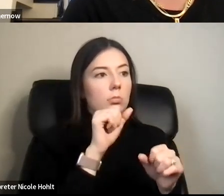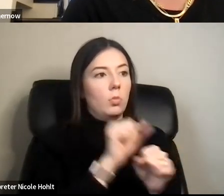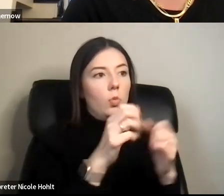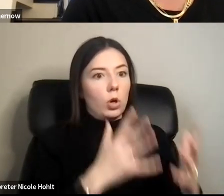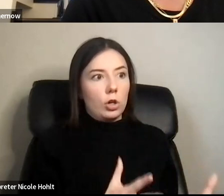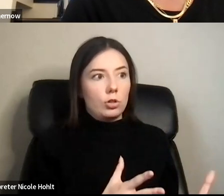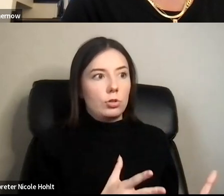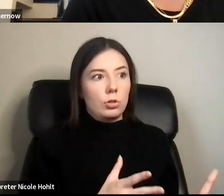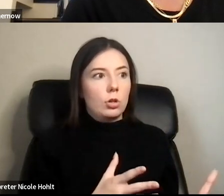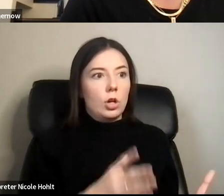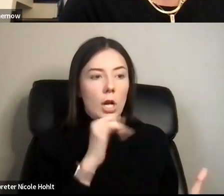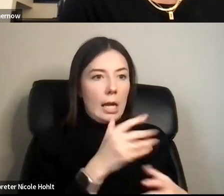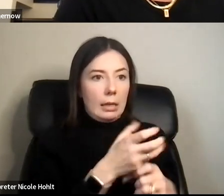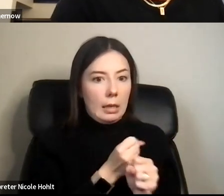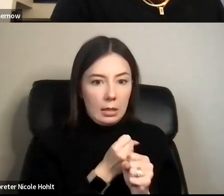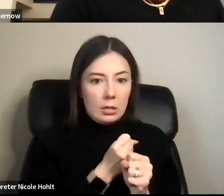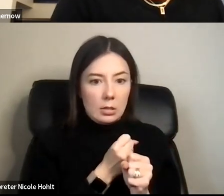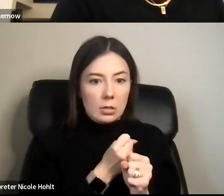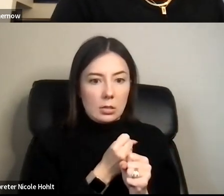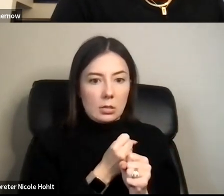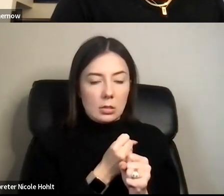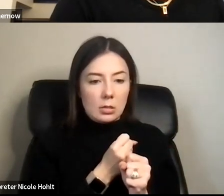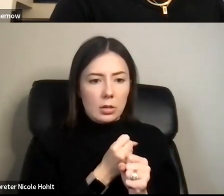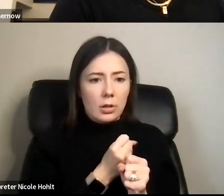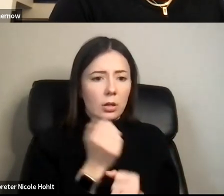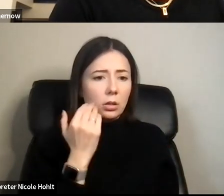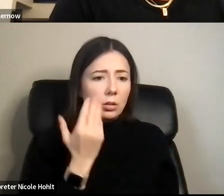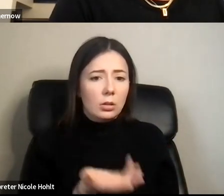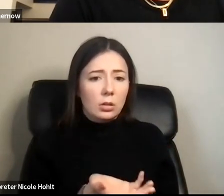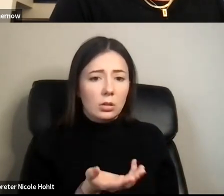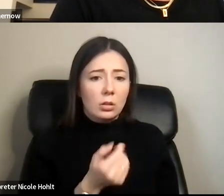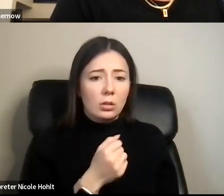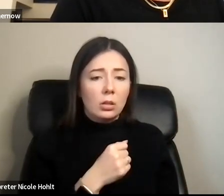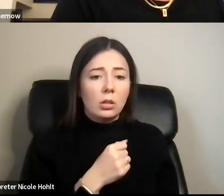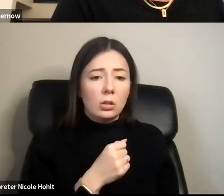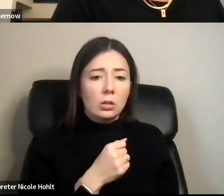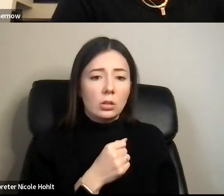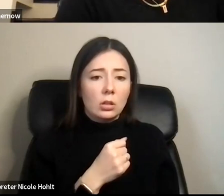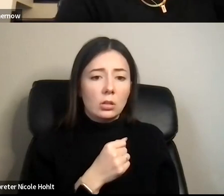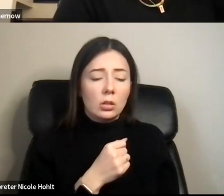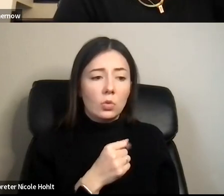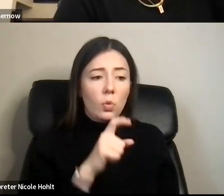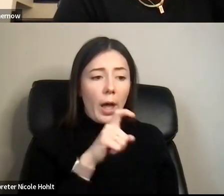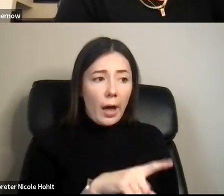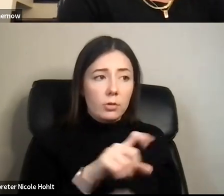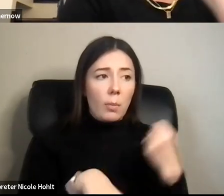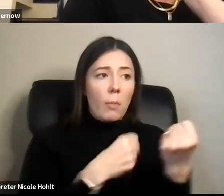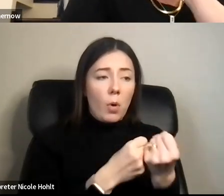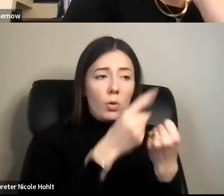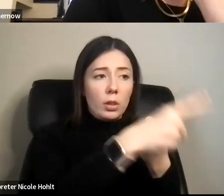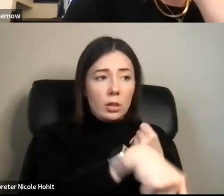not at all your farmers market and everything. So we have to promote them as